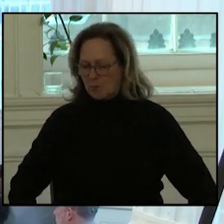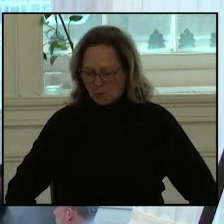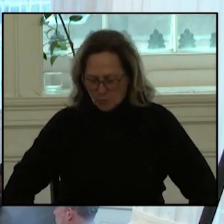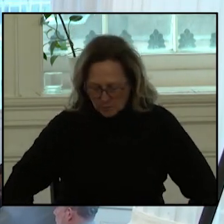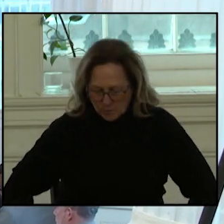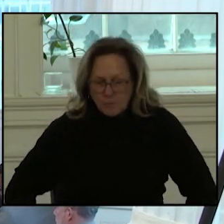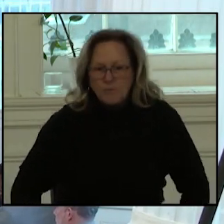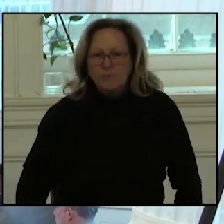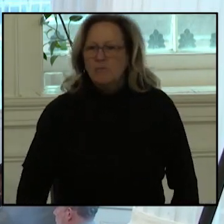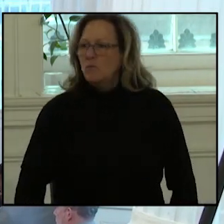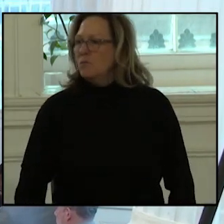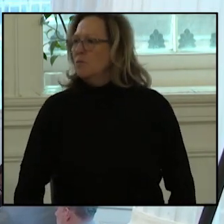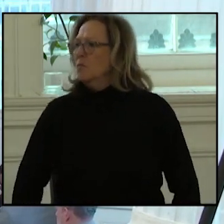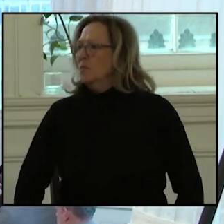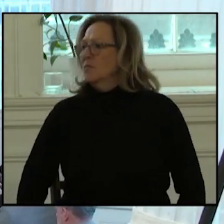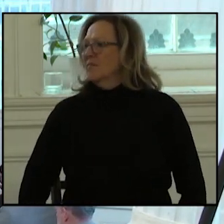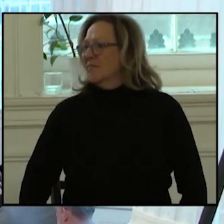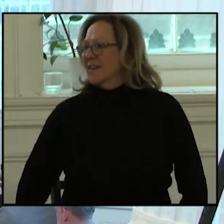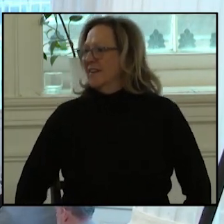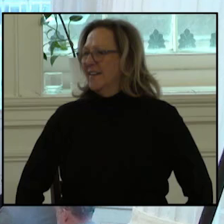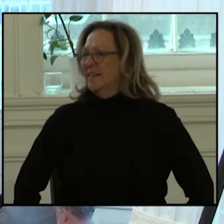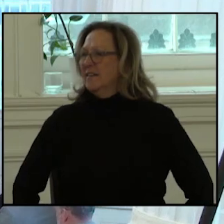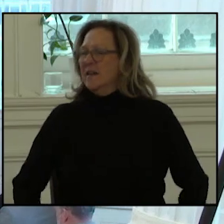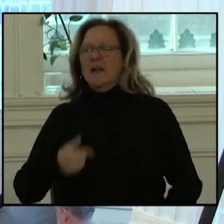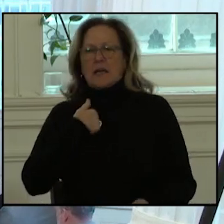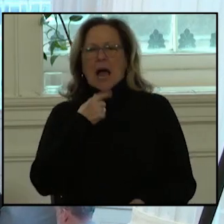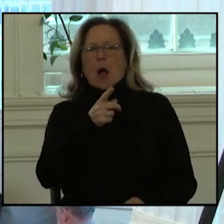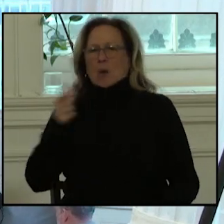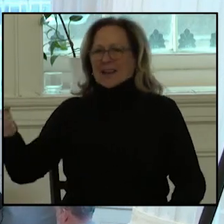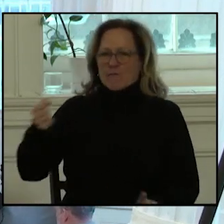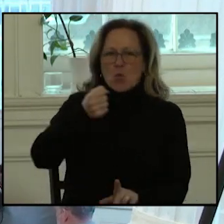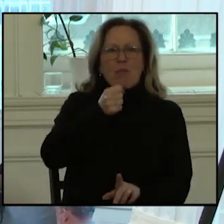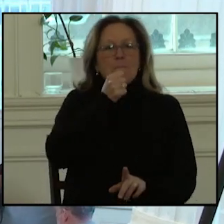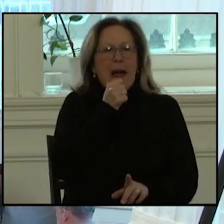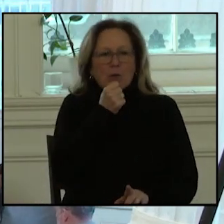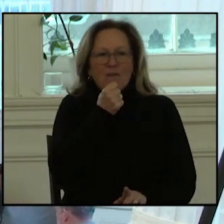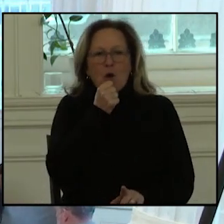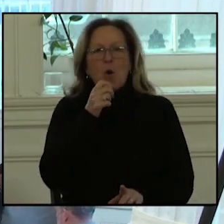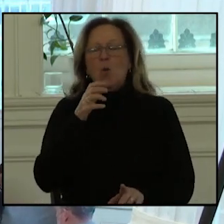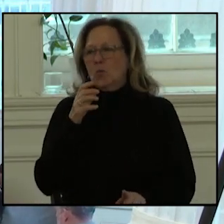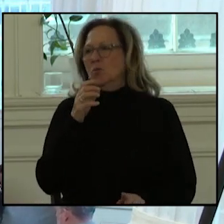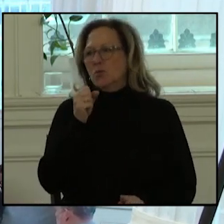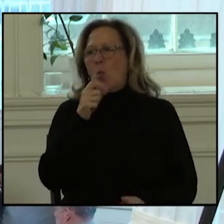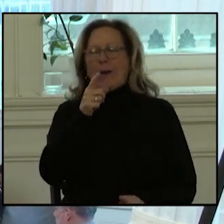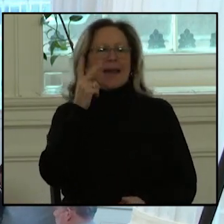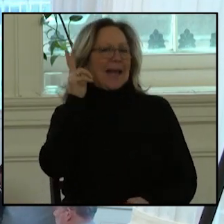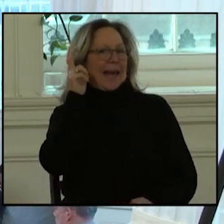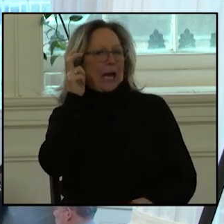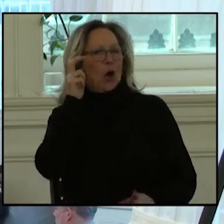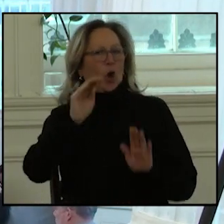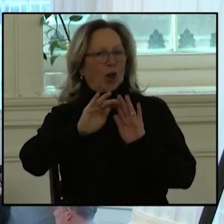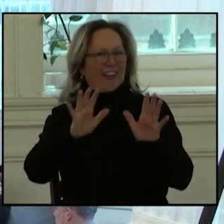Mariana has a mic. If anybody has any questions, wait for me to bring you the mic so that the cameras can pick it up.